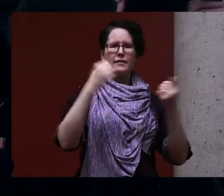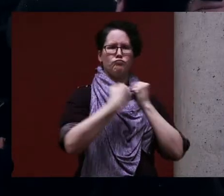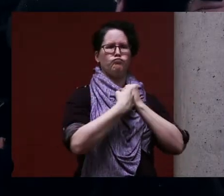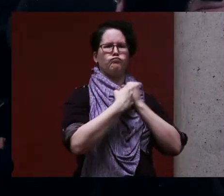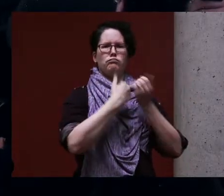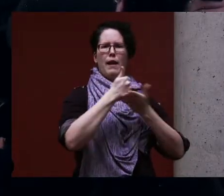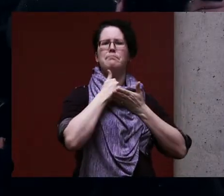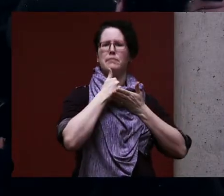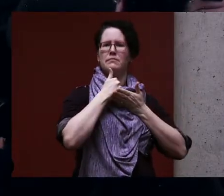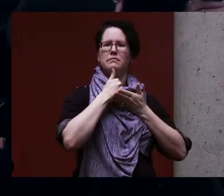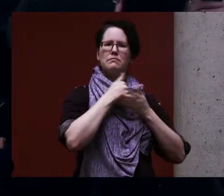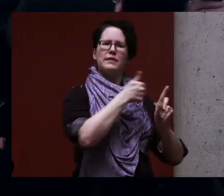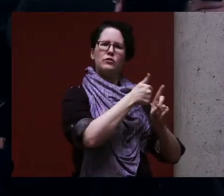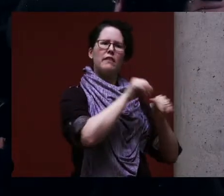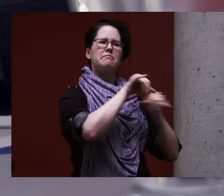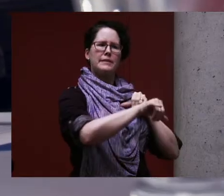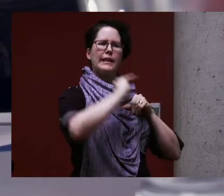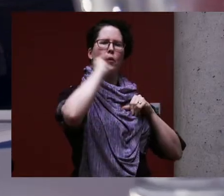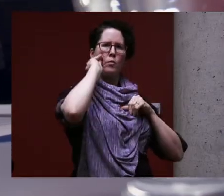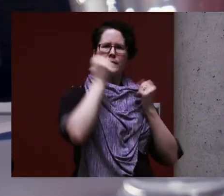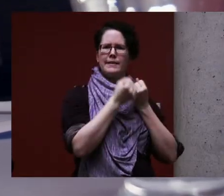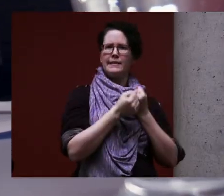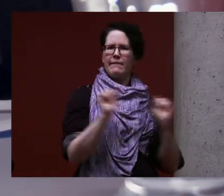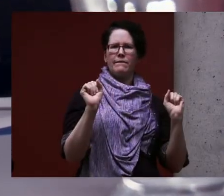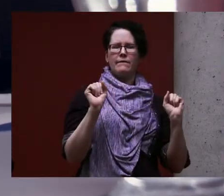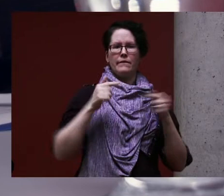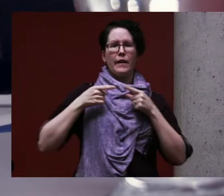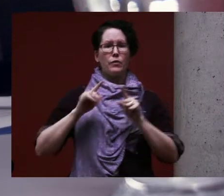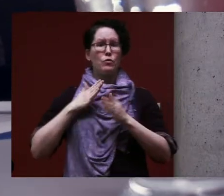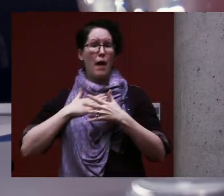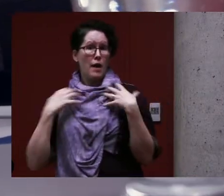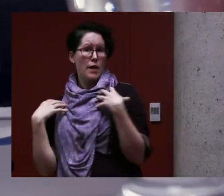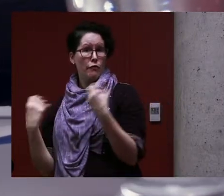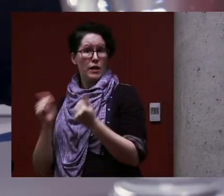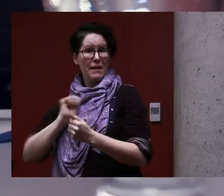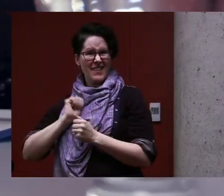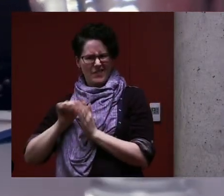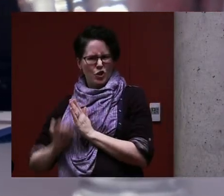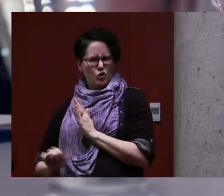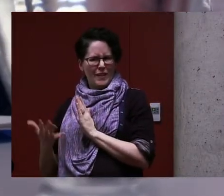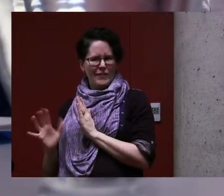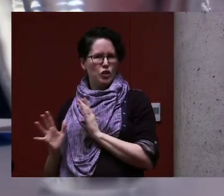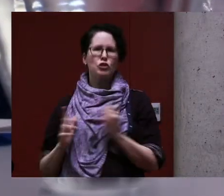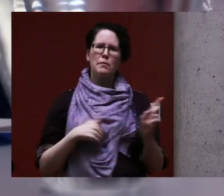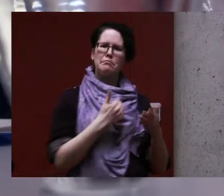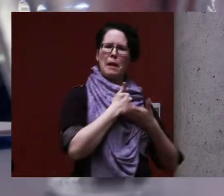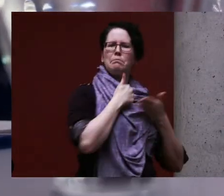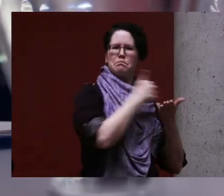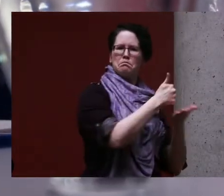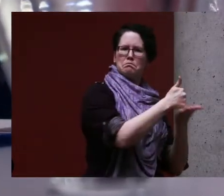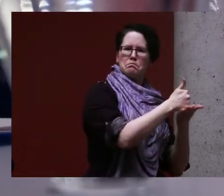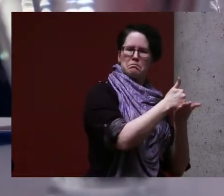safe during my period of recovery, even though I was unable to assist physically. But at about week 4 of